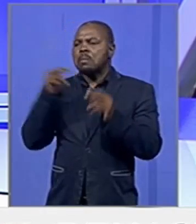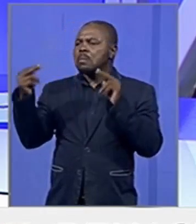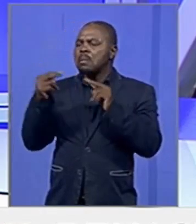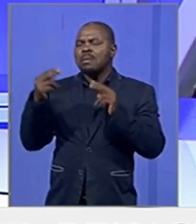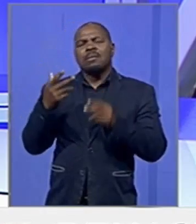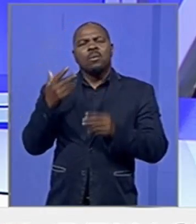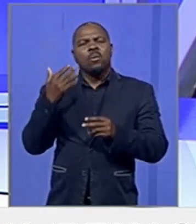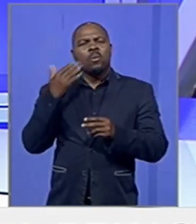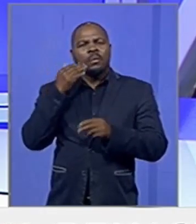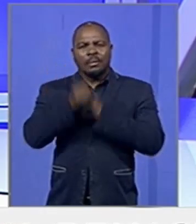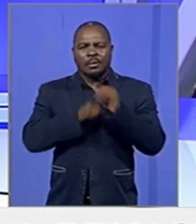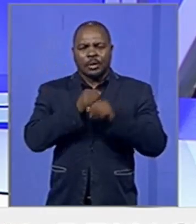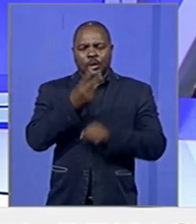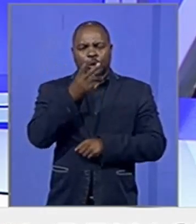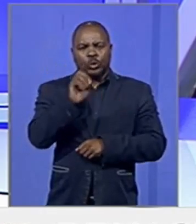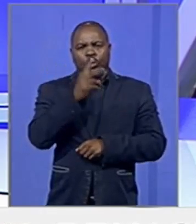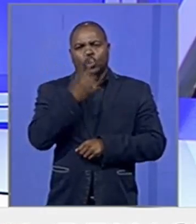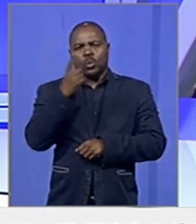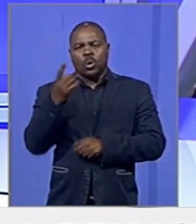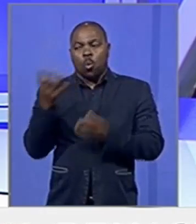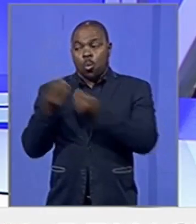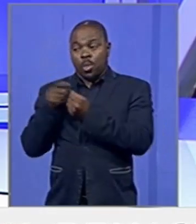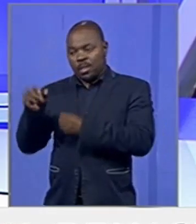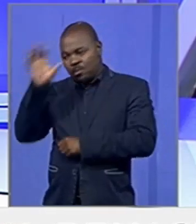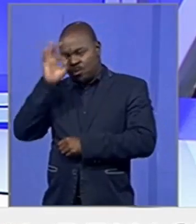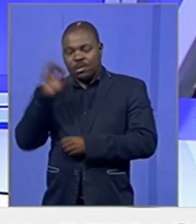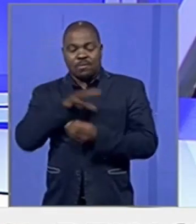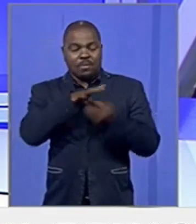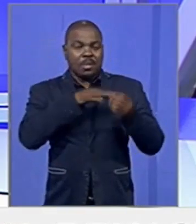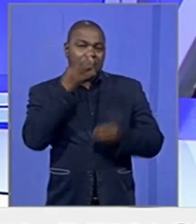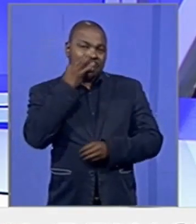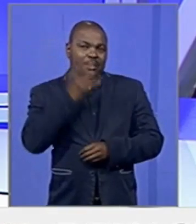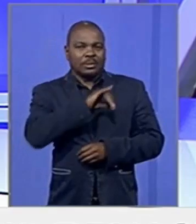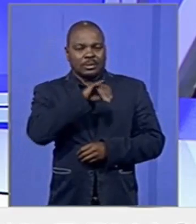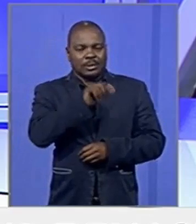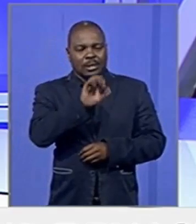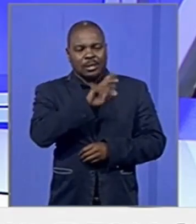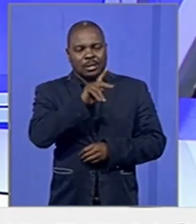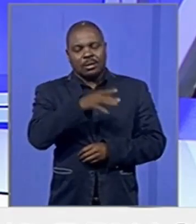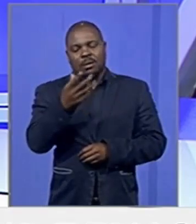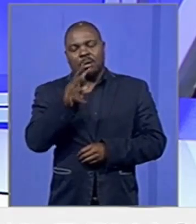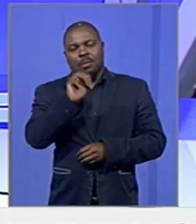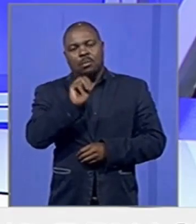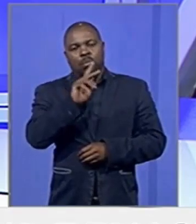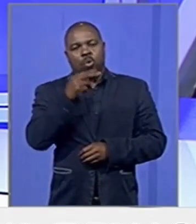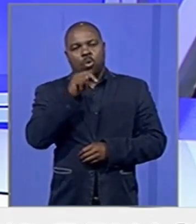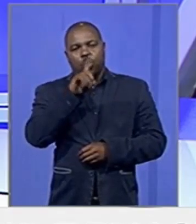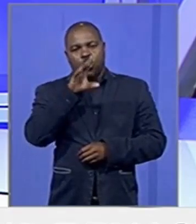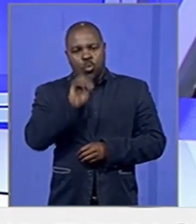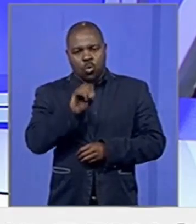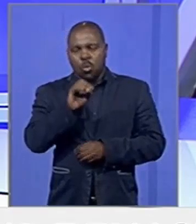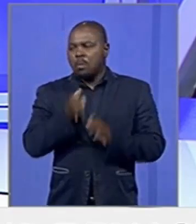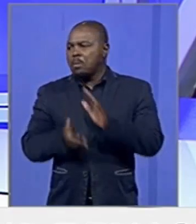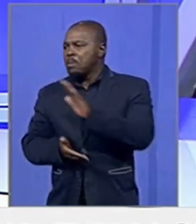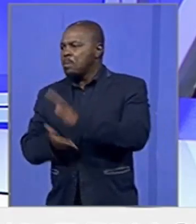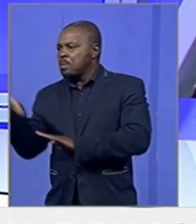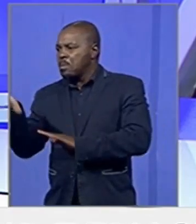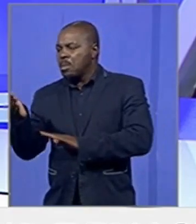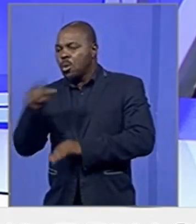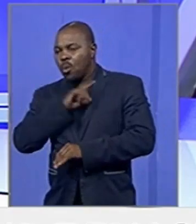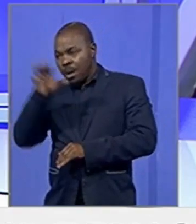le maphodisa. Balapa ba re Jack Louis Mkhonto ga se a bua gae morago ga gore lephodisa la dinyakišišo